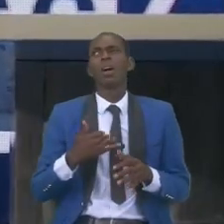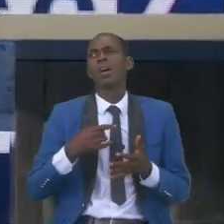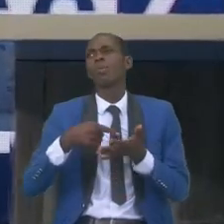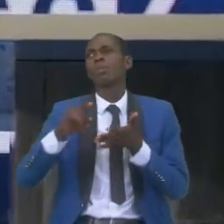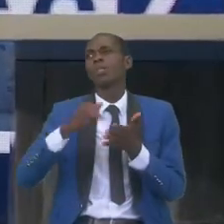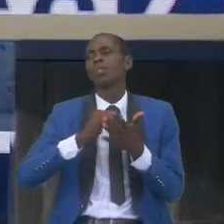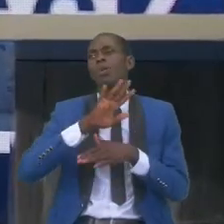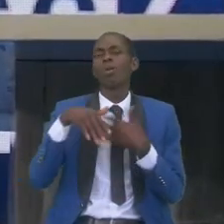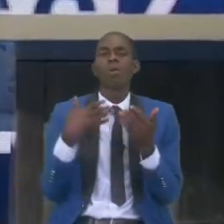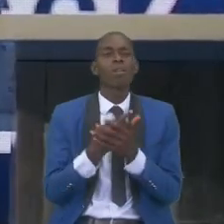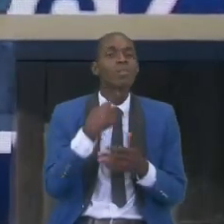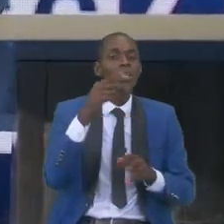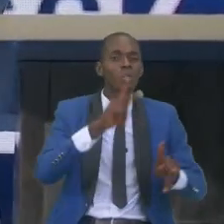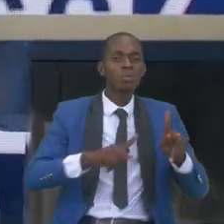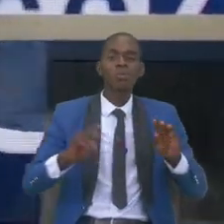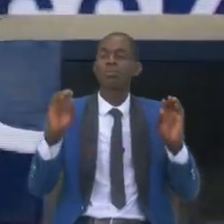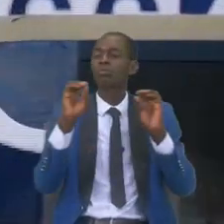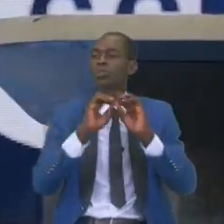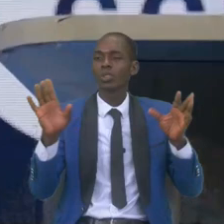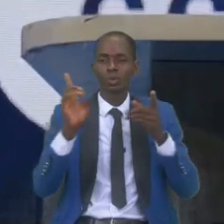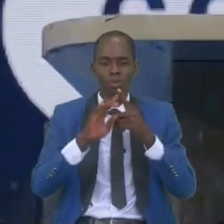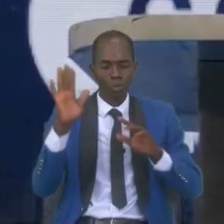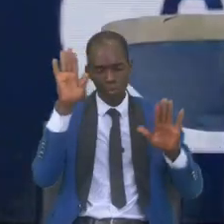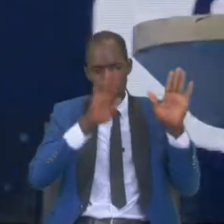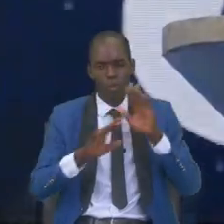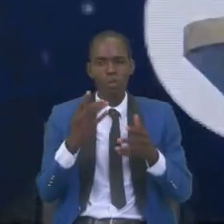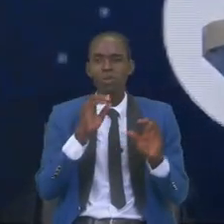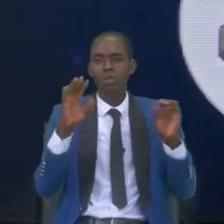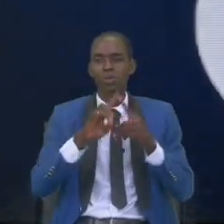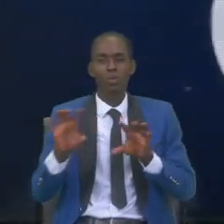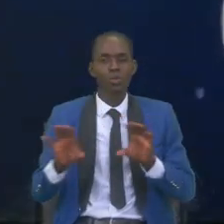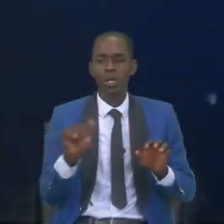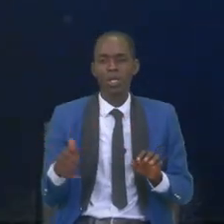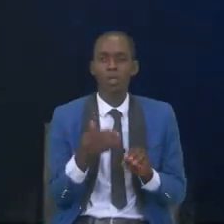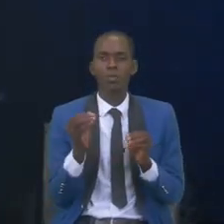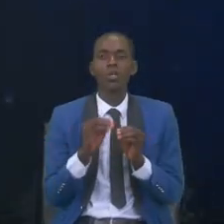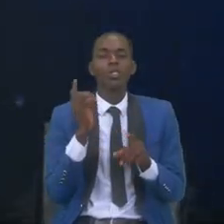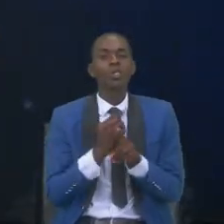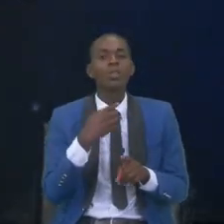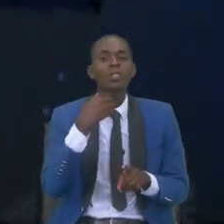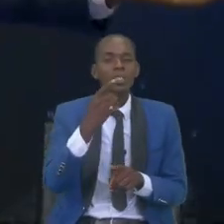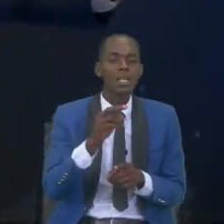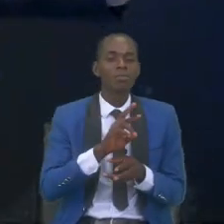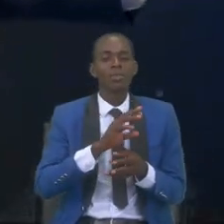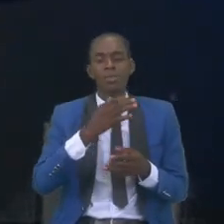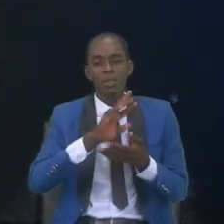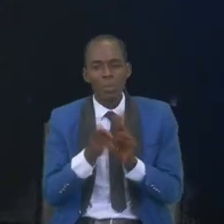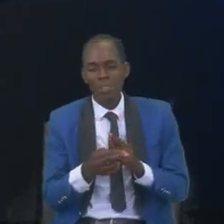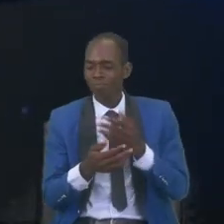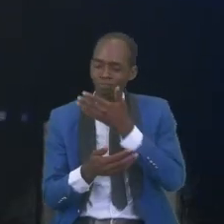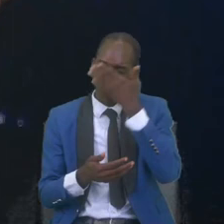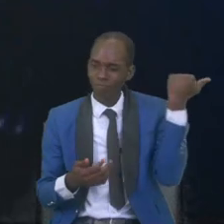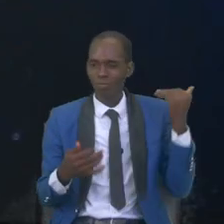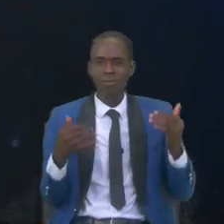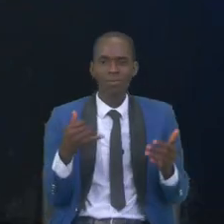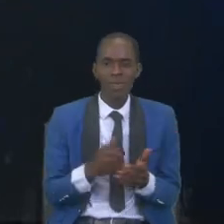them they have nothing to do anymore. Tell them repentance, forget, faith, forget. I've saved them. Already I've died